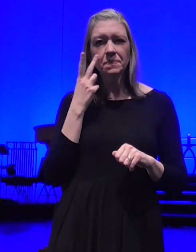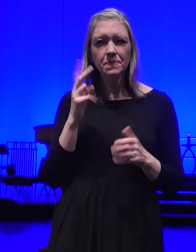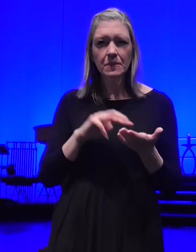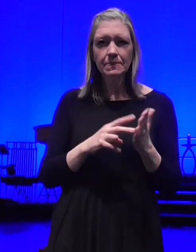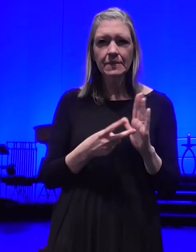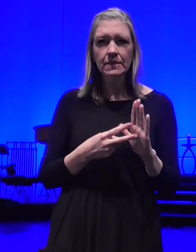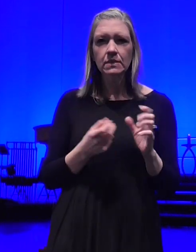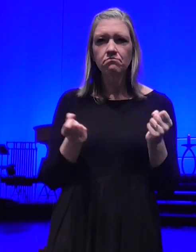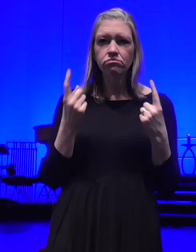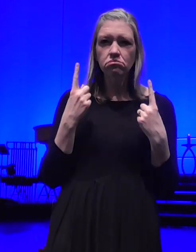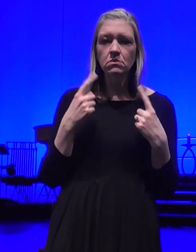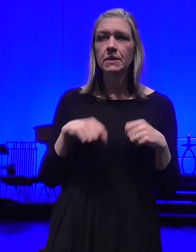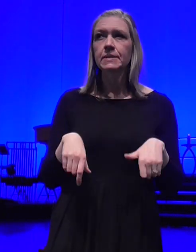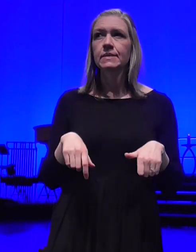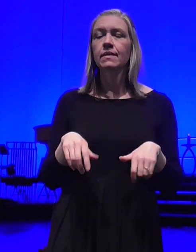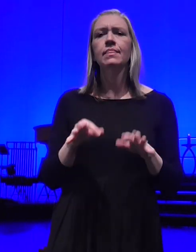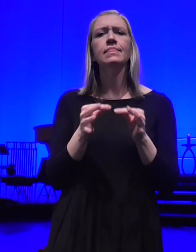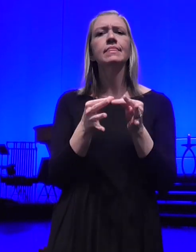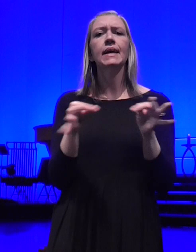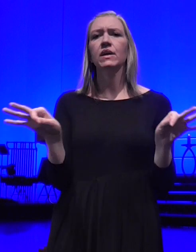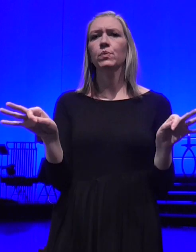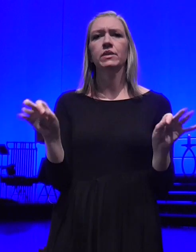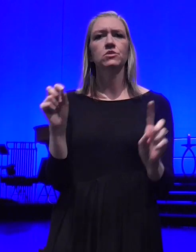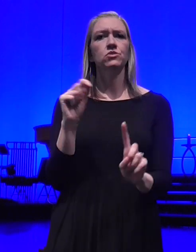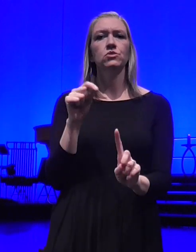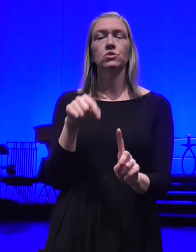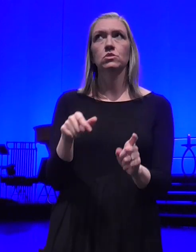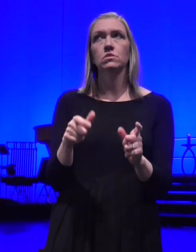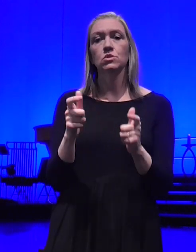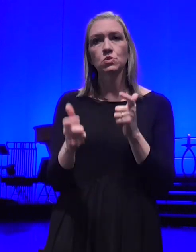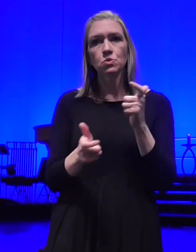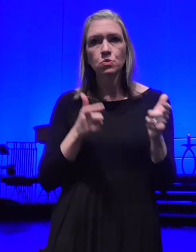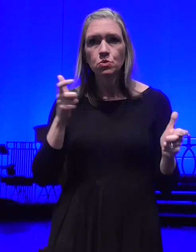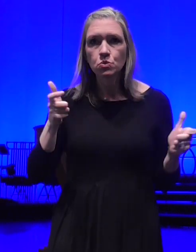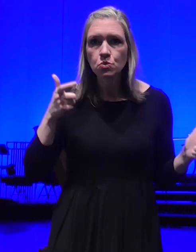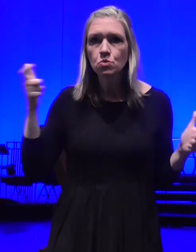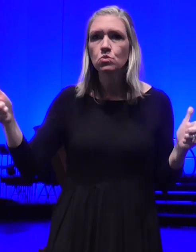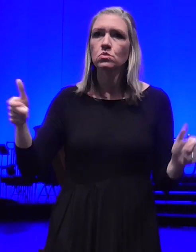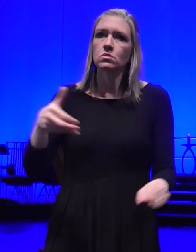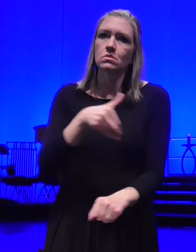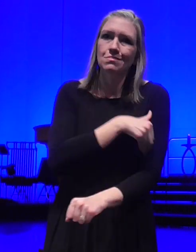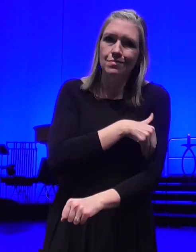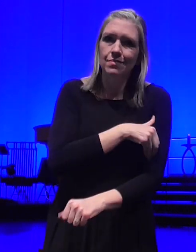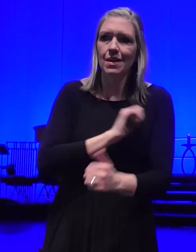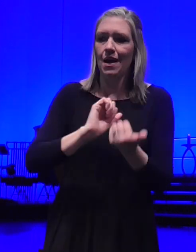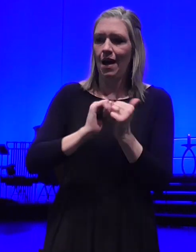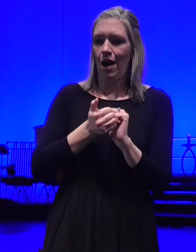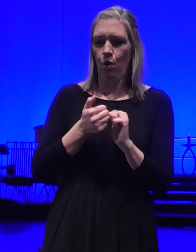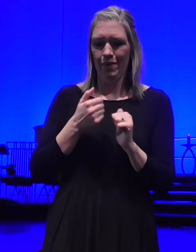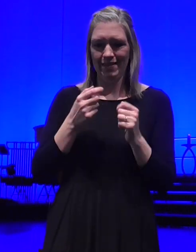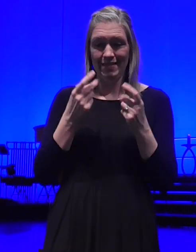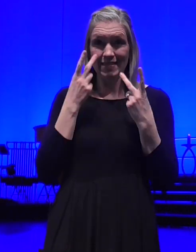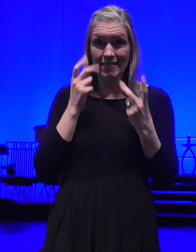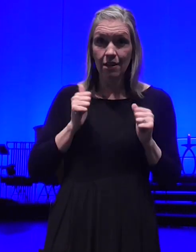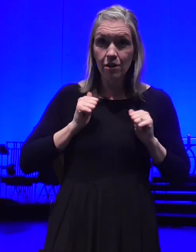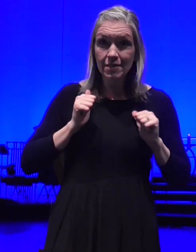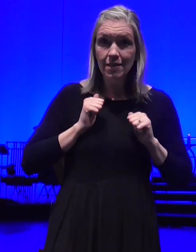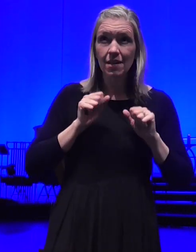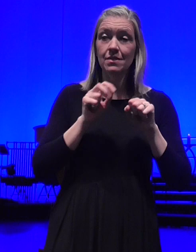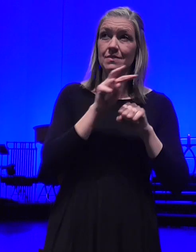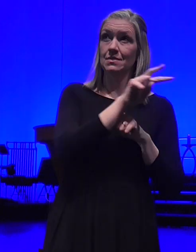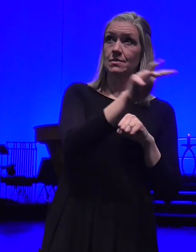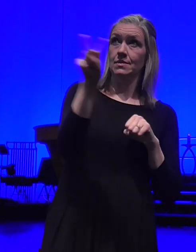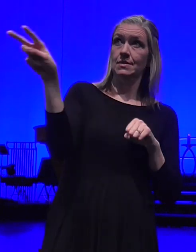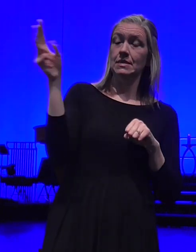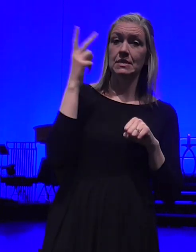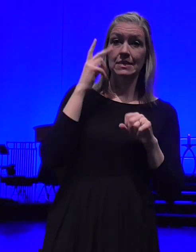help you see is language is huge in how we see ourselves and how we see the world.